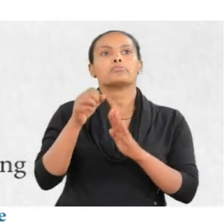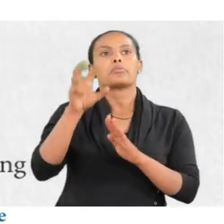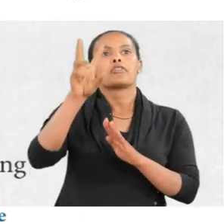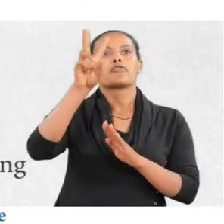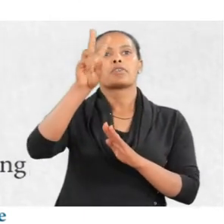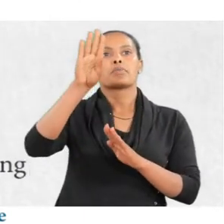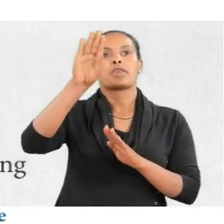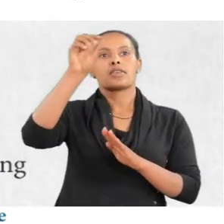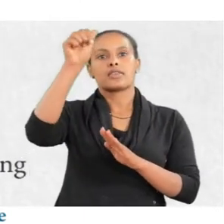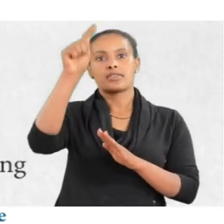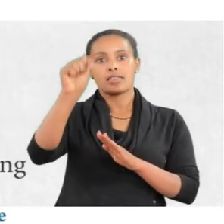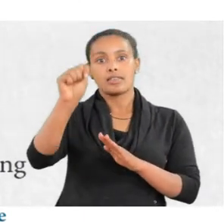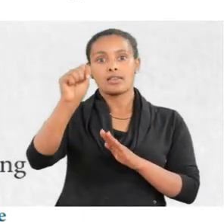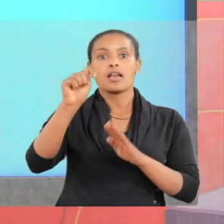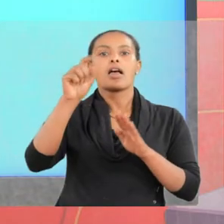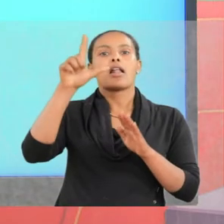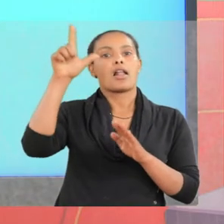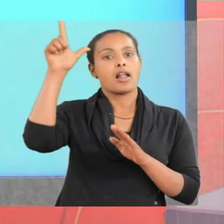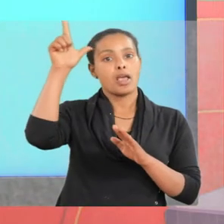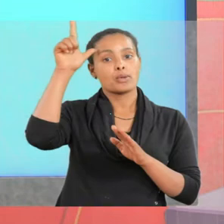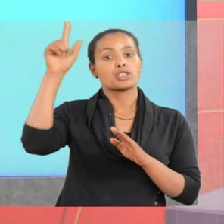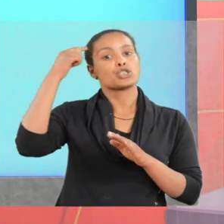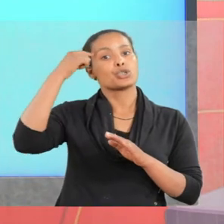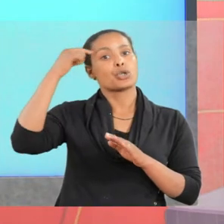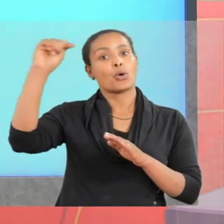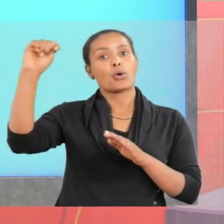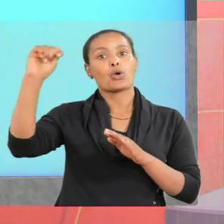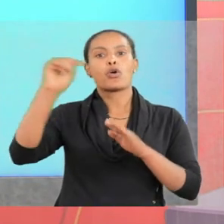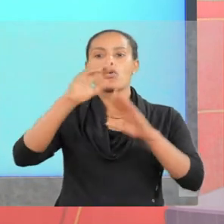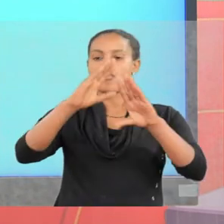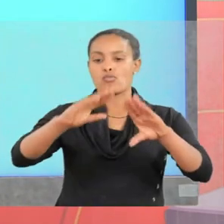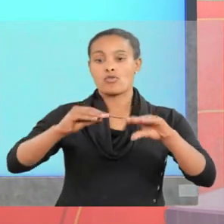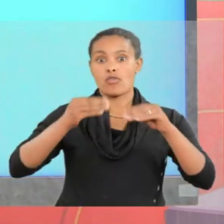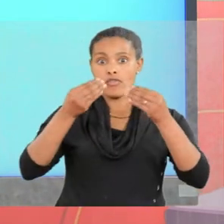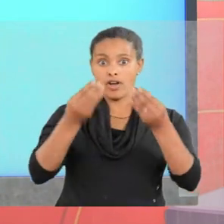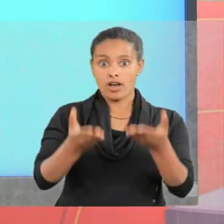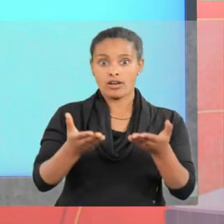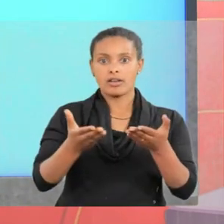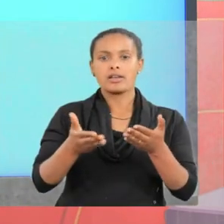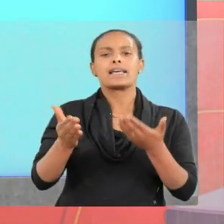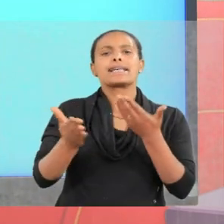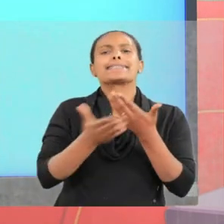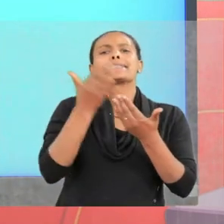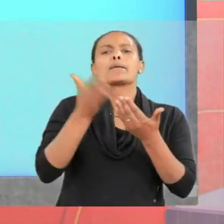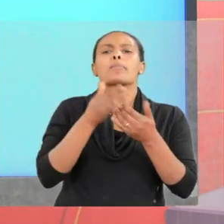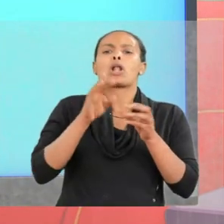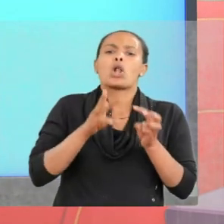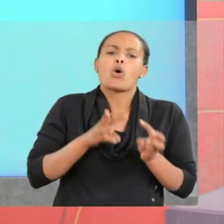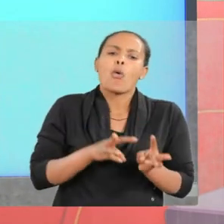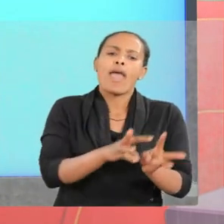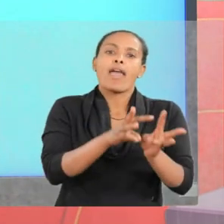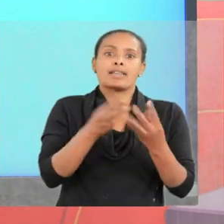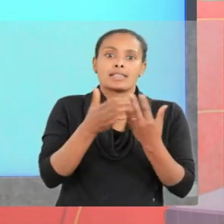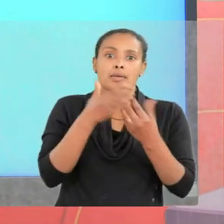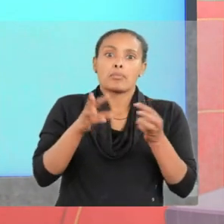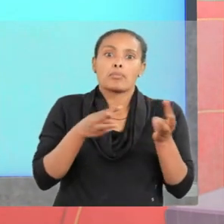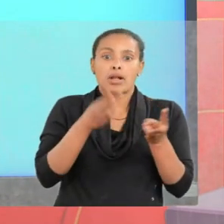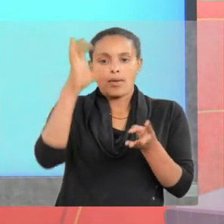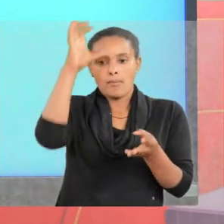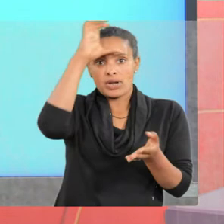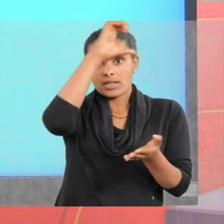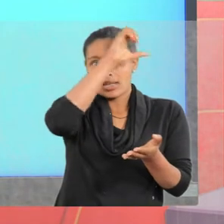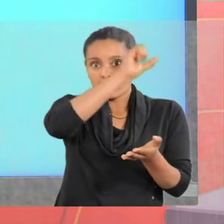theory. Lewis theory provides a simple way of